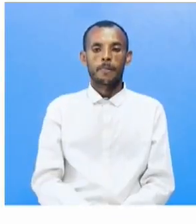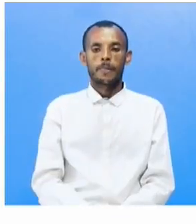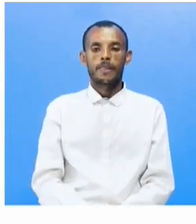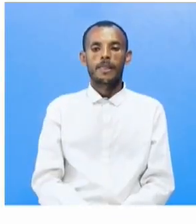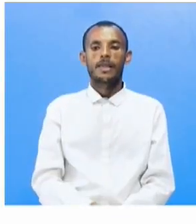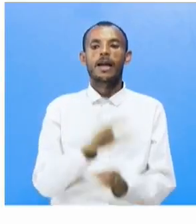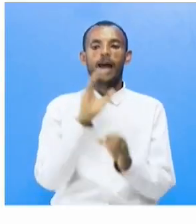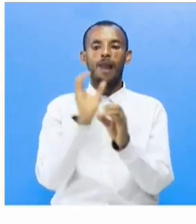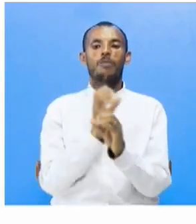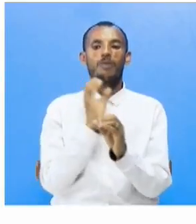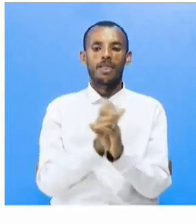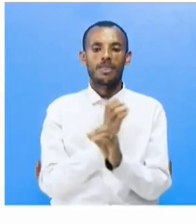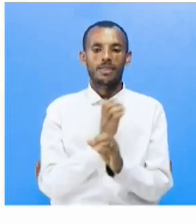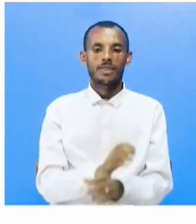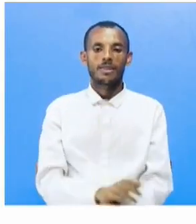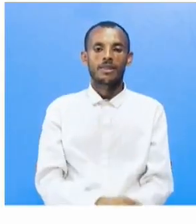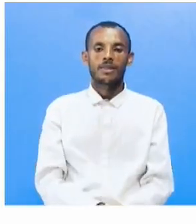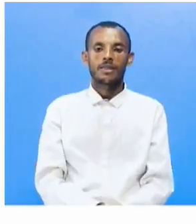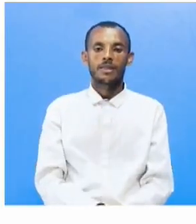calculate